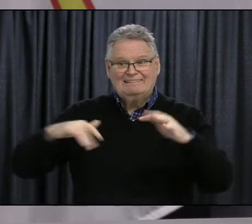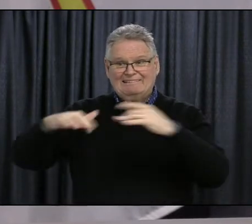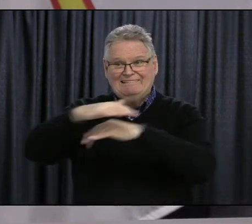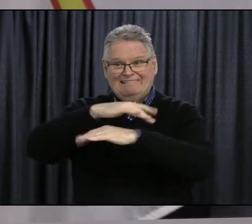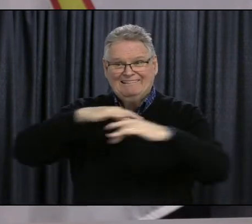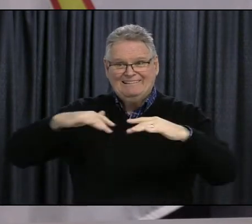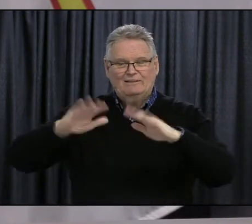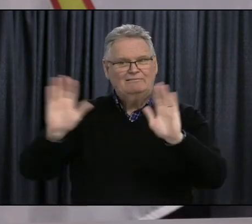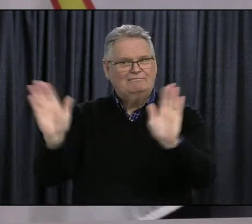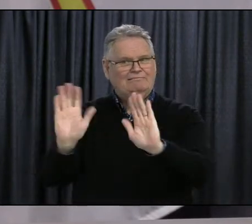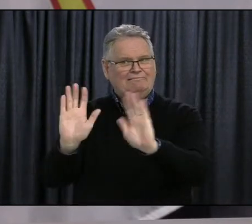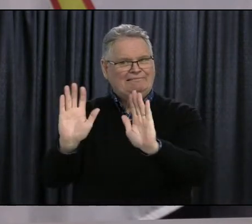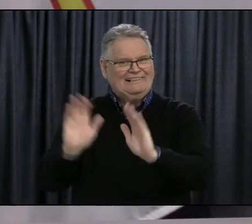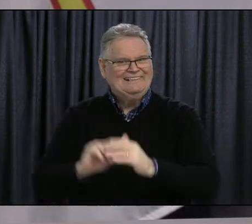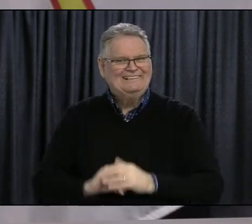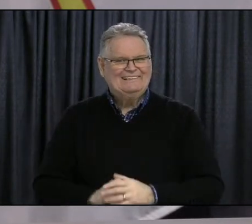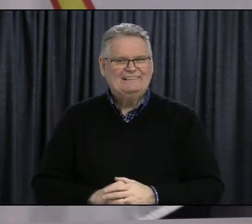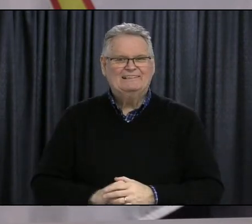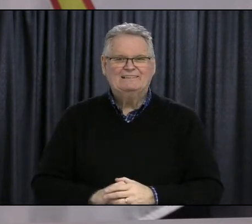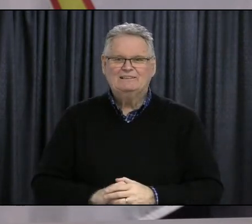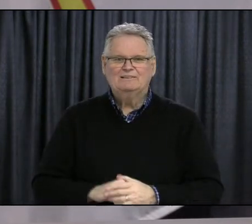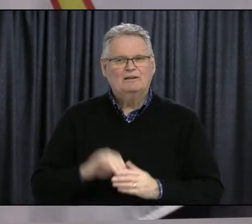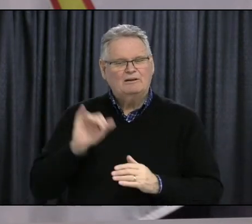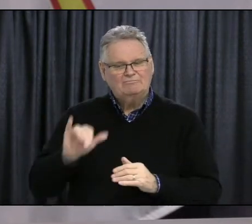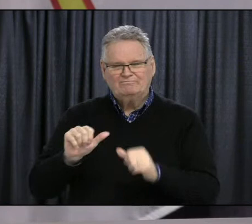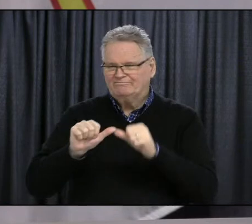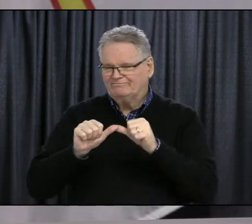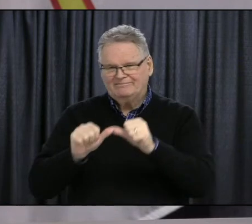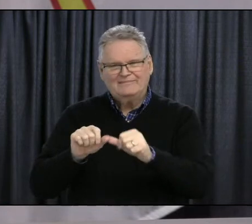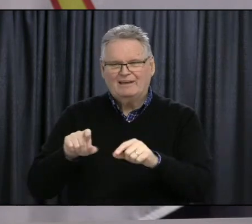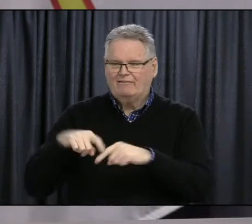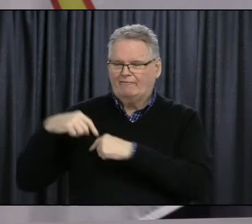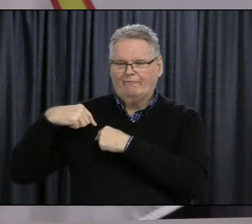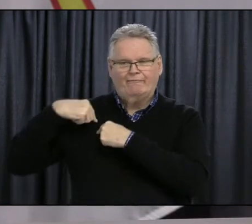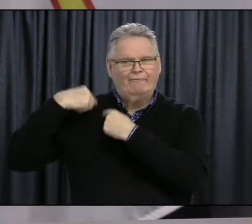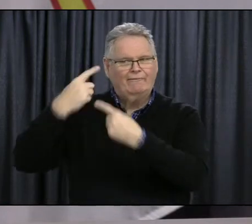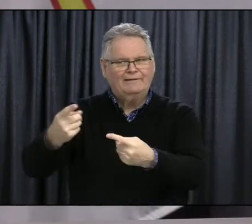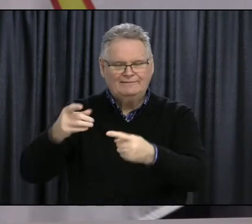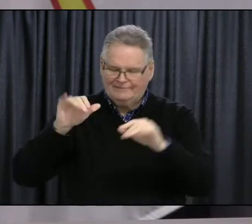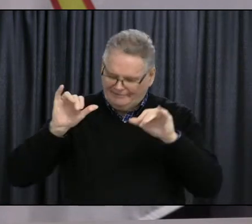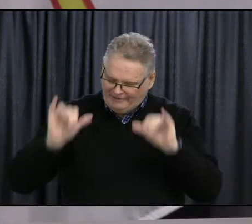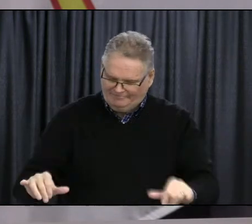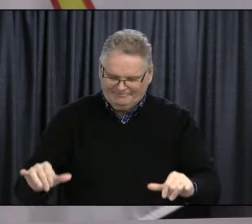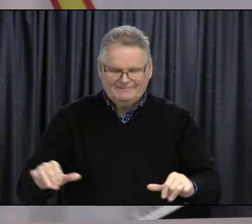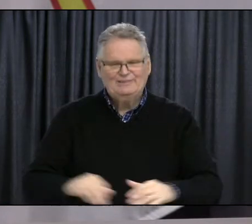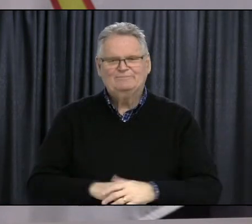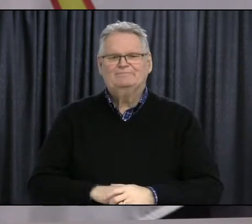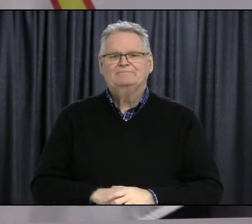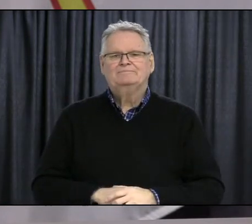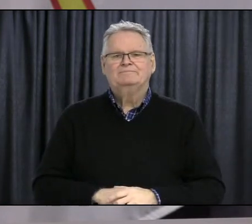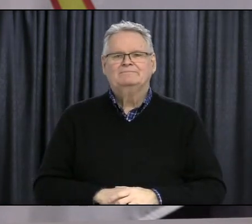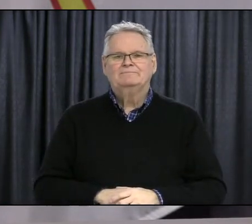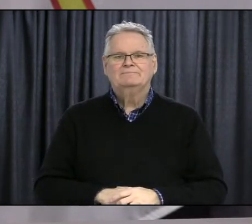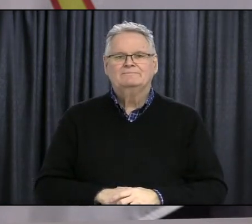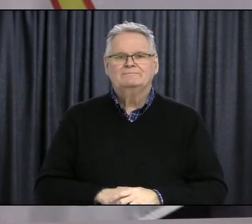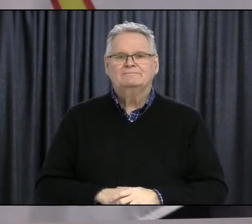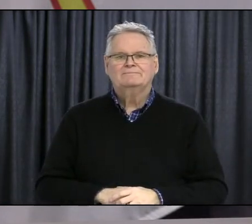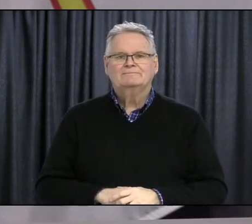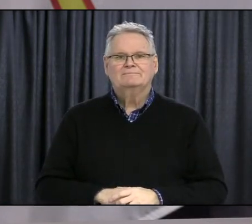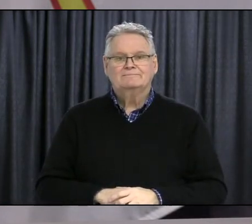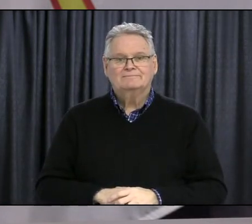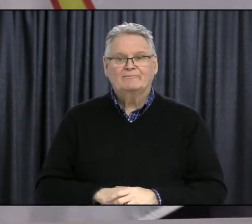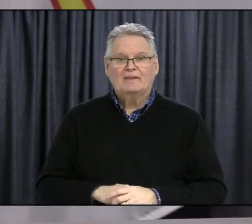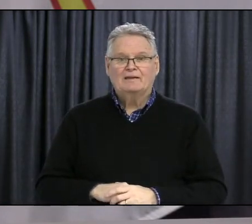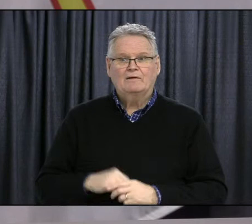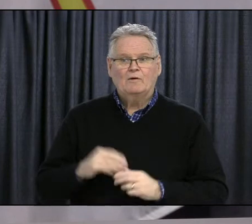so all of those things I think will continue. But with regard to it affecting the election, I don't know. I mean, this is COVID. This is